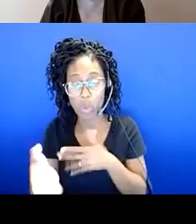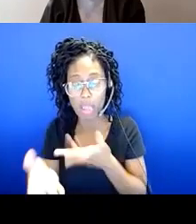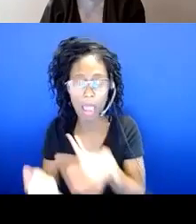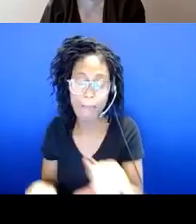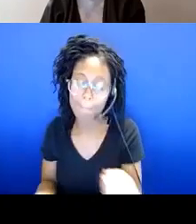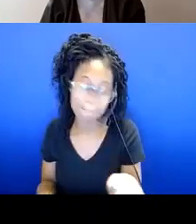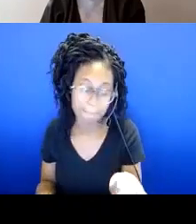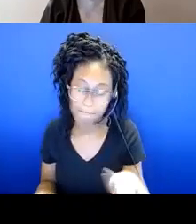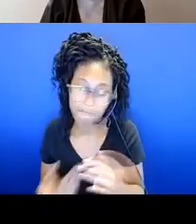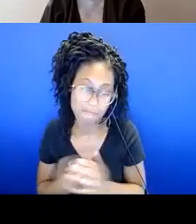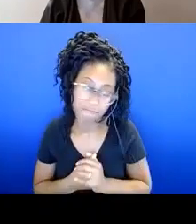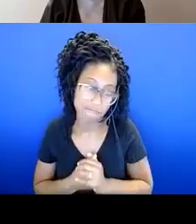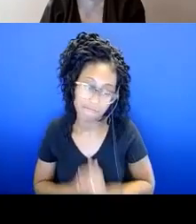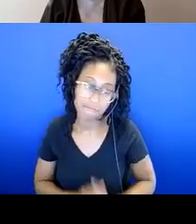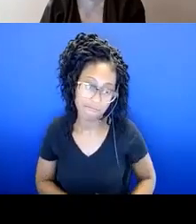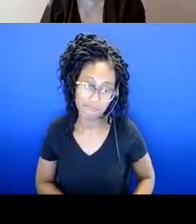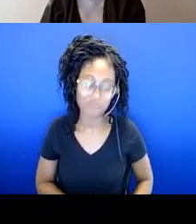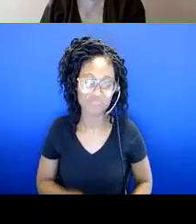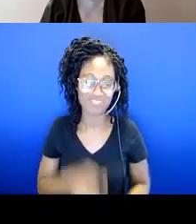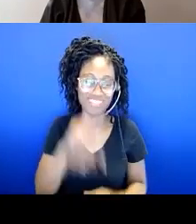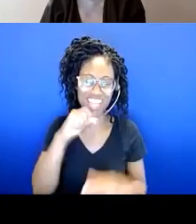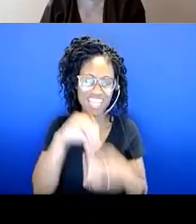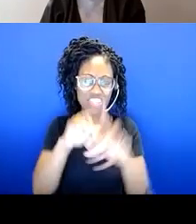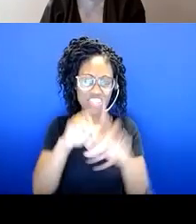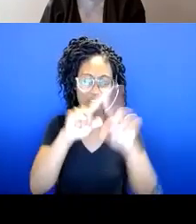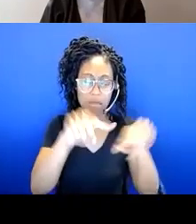in the content boxes.